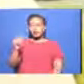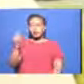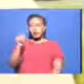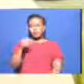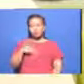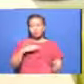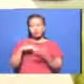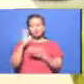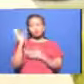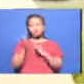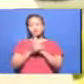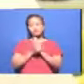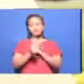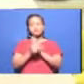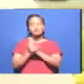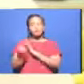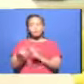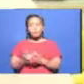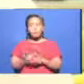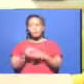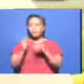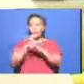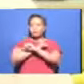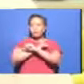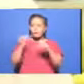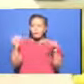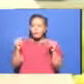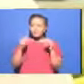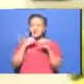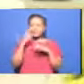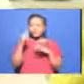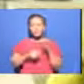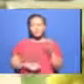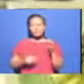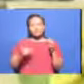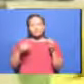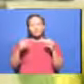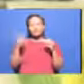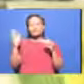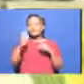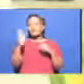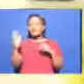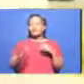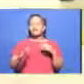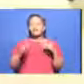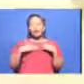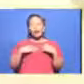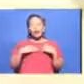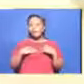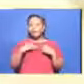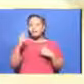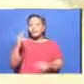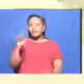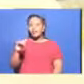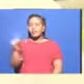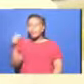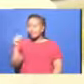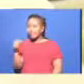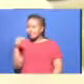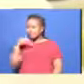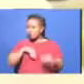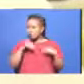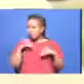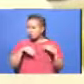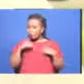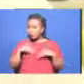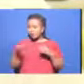president told us clearly there will never be an NYS 3. And on top of that, he gave us instructions